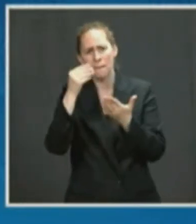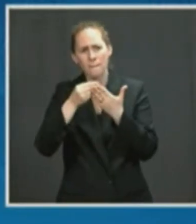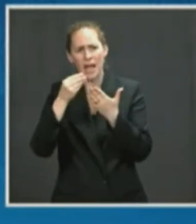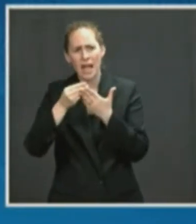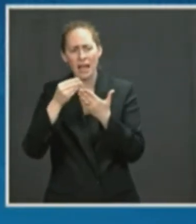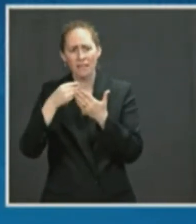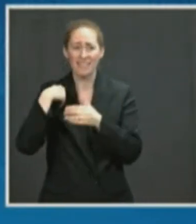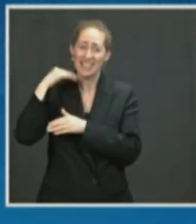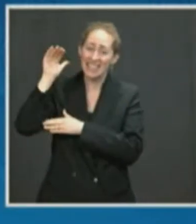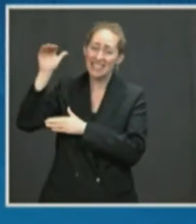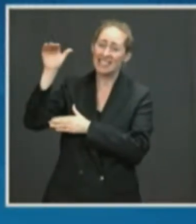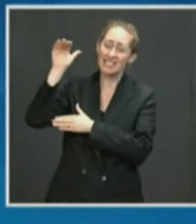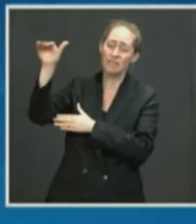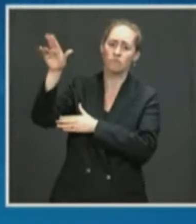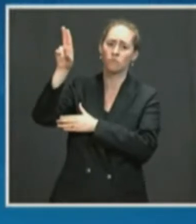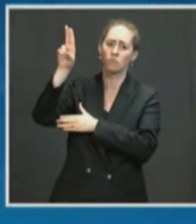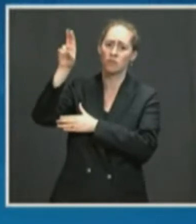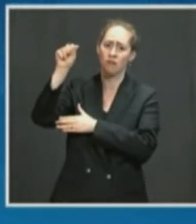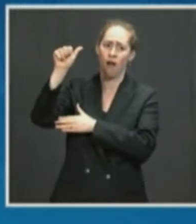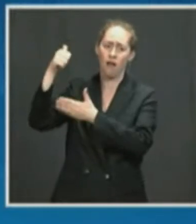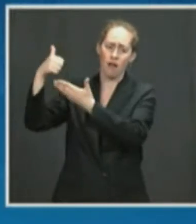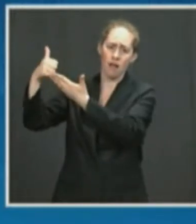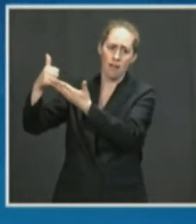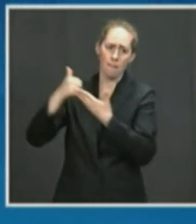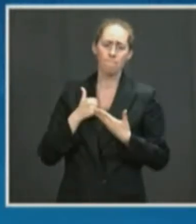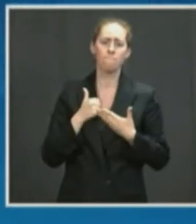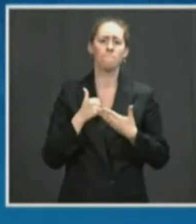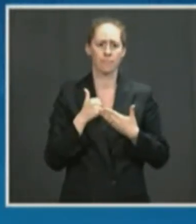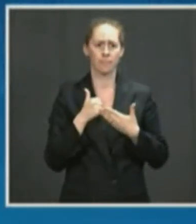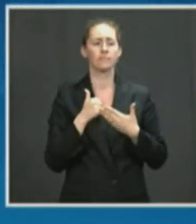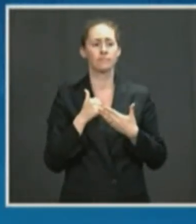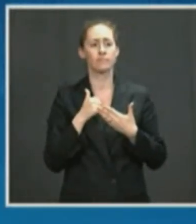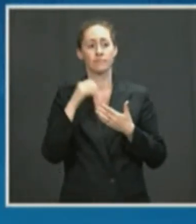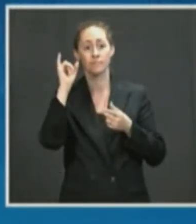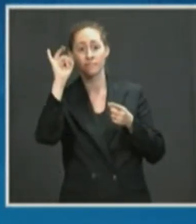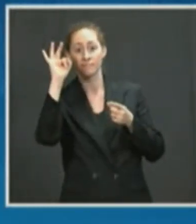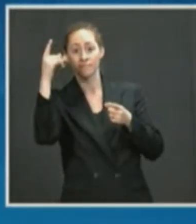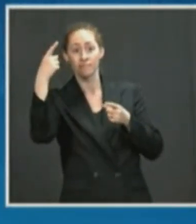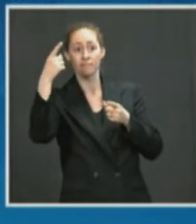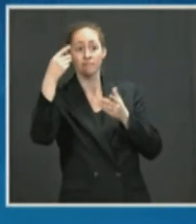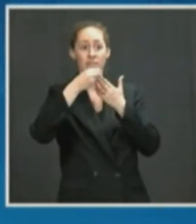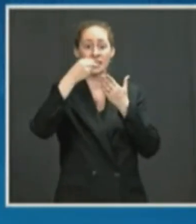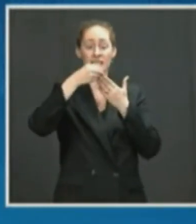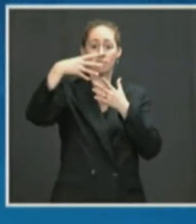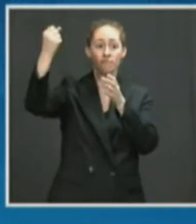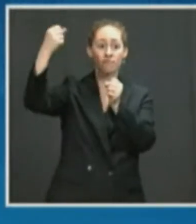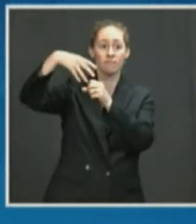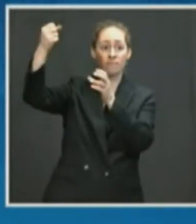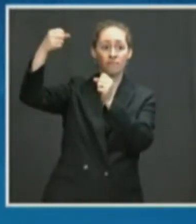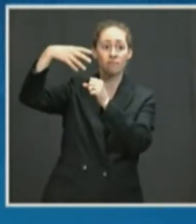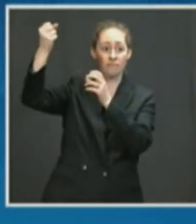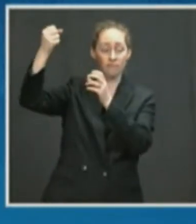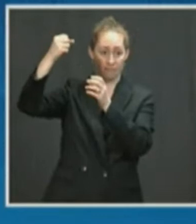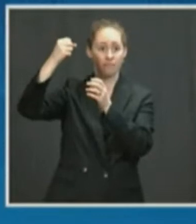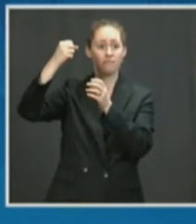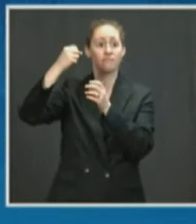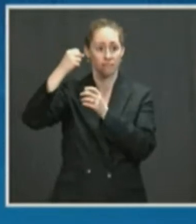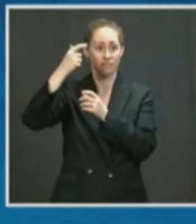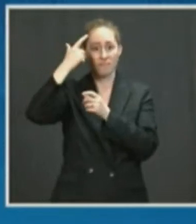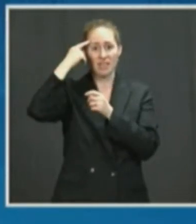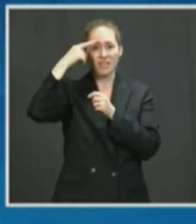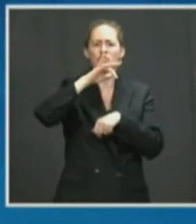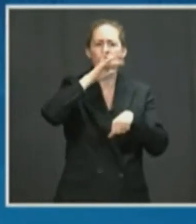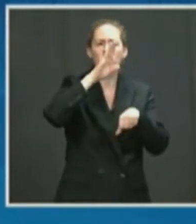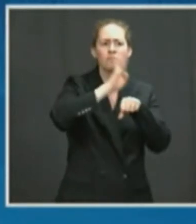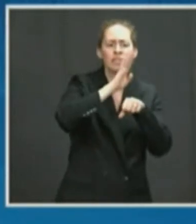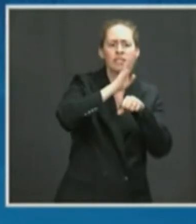assets that are seized in the United States, which are the product of corruption, drug trafficking, and illegal